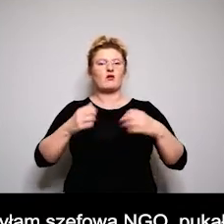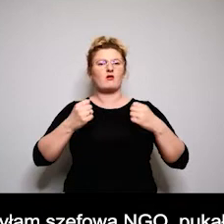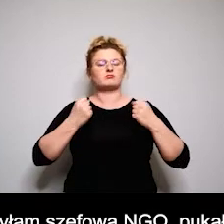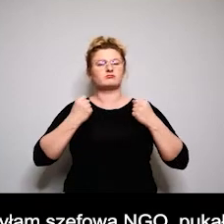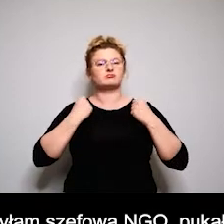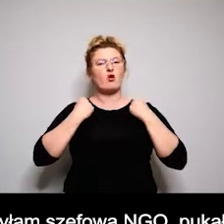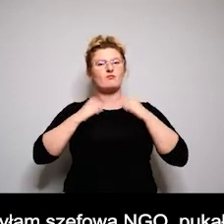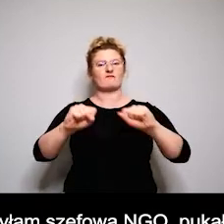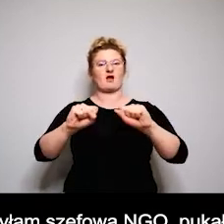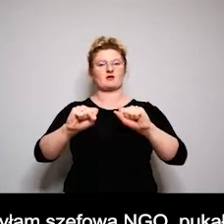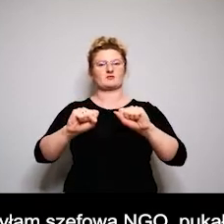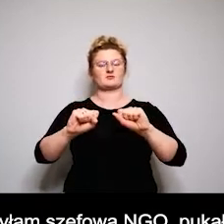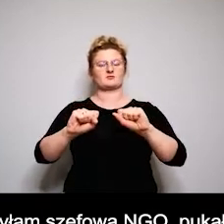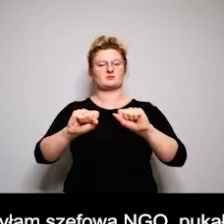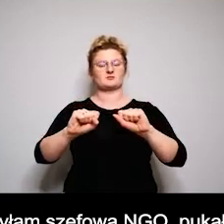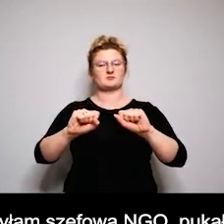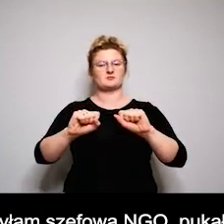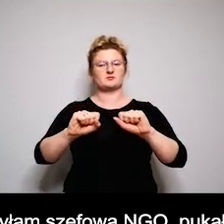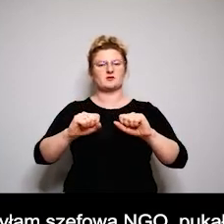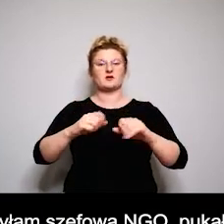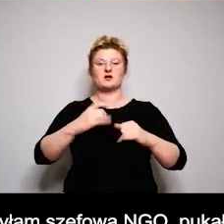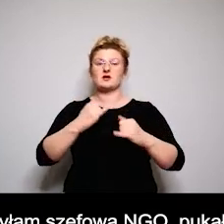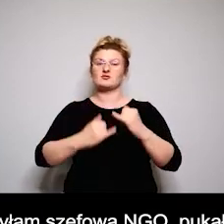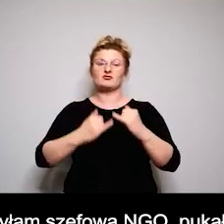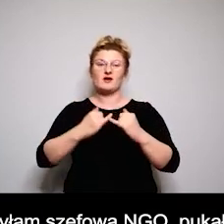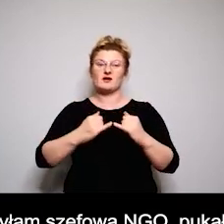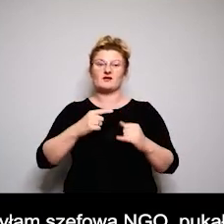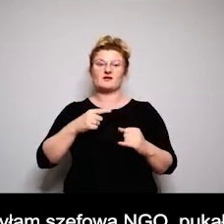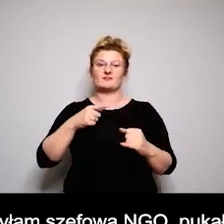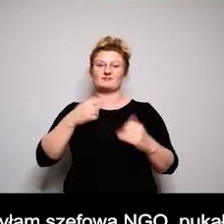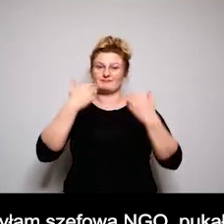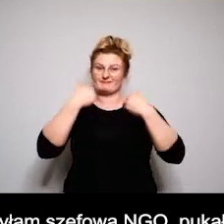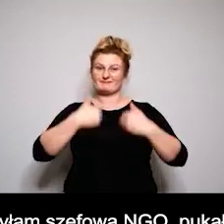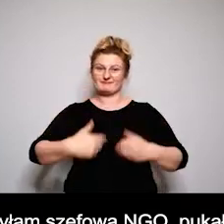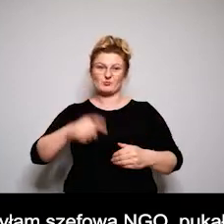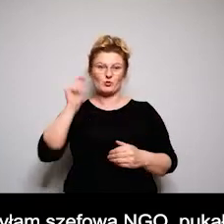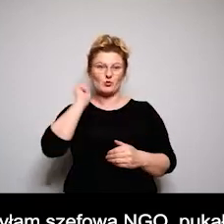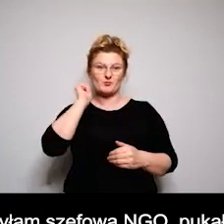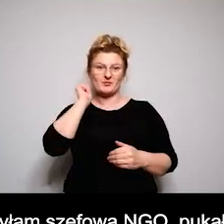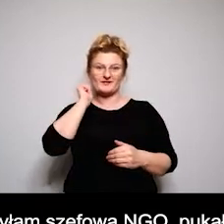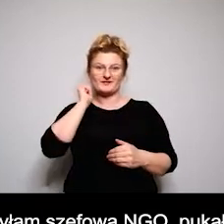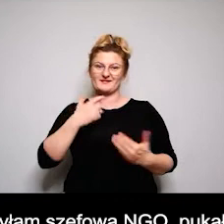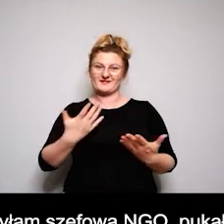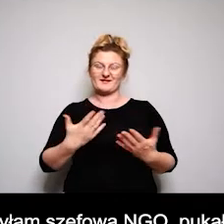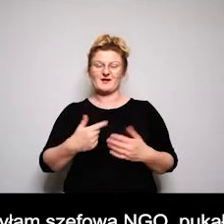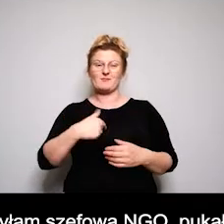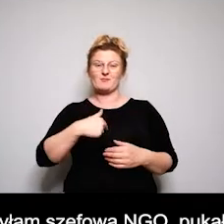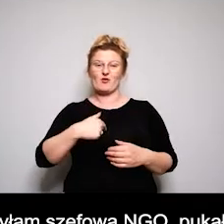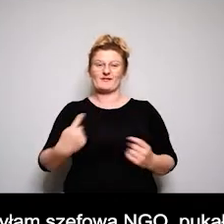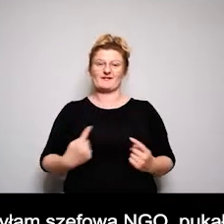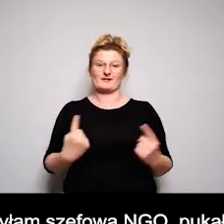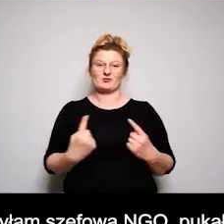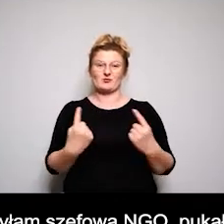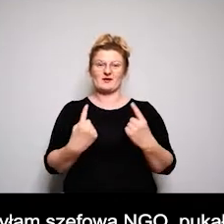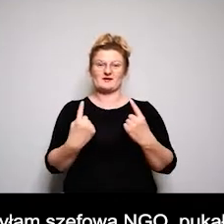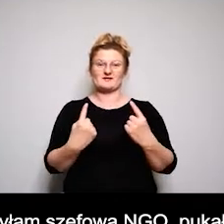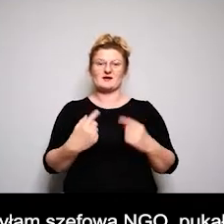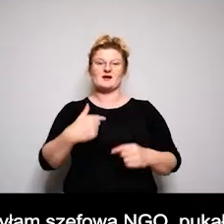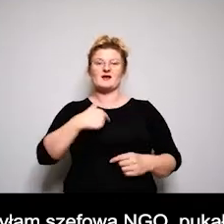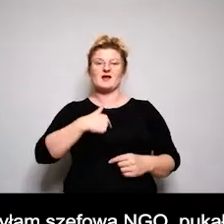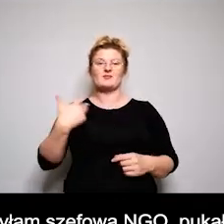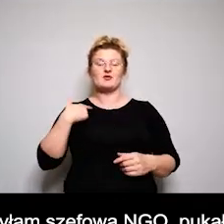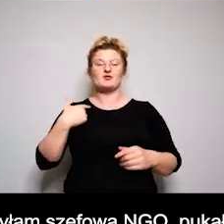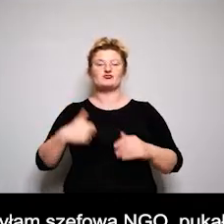Like in my case, I was leading the foundation or the NGO, and I was going knocking